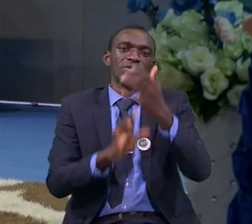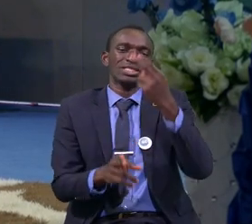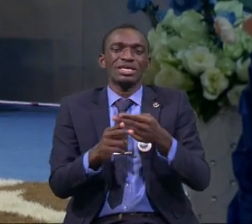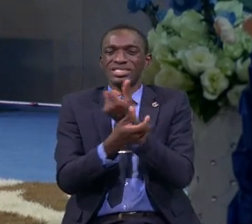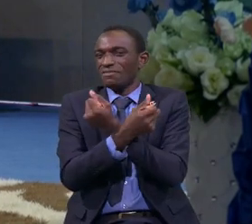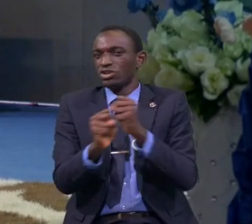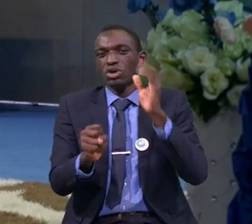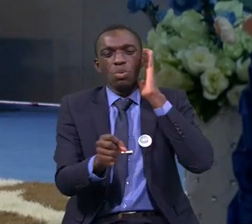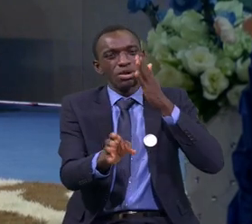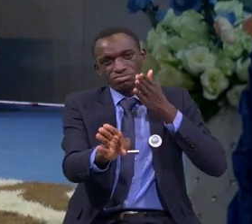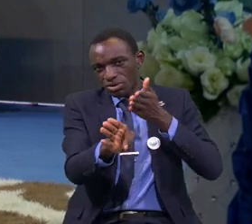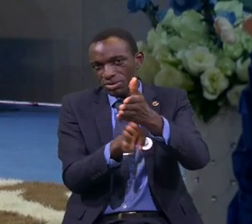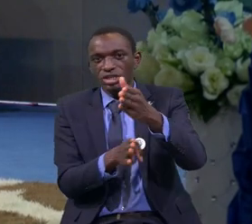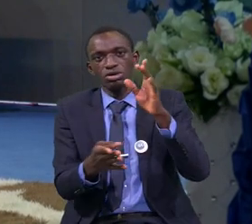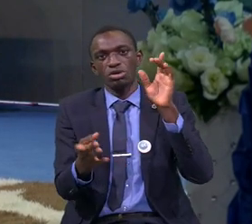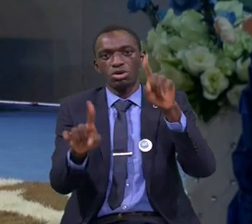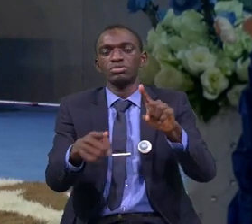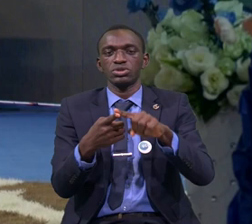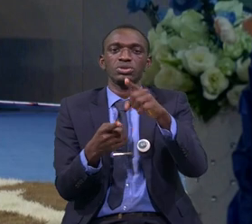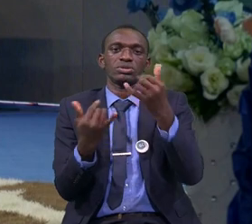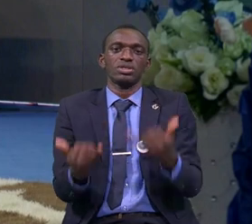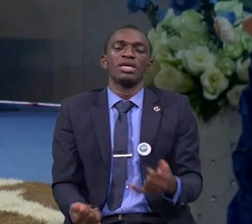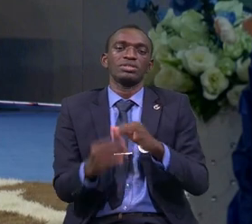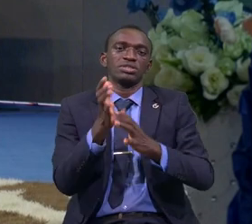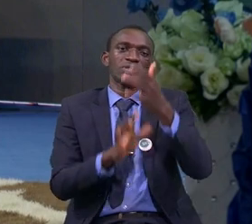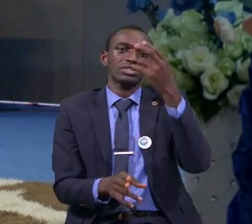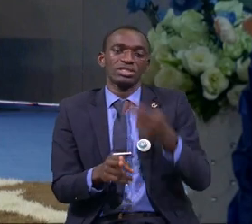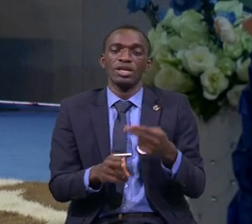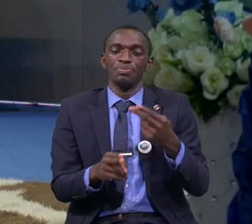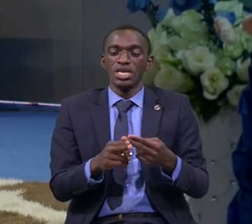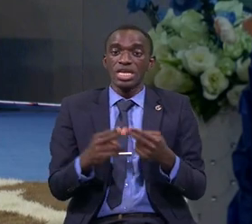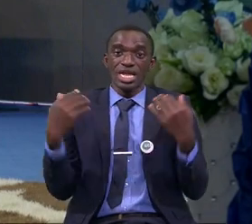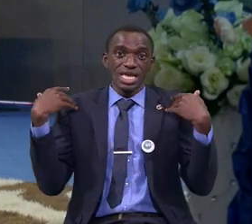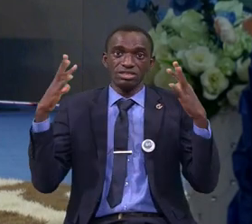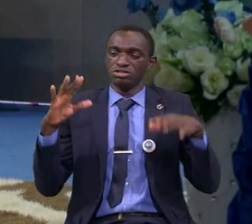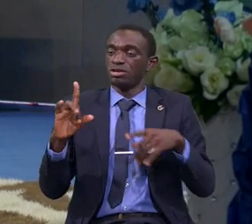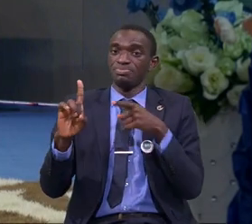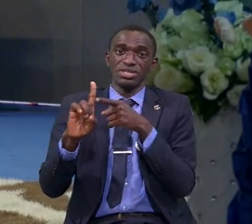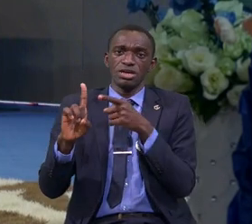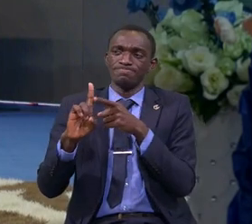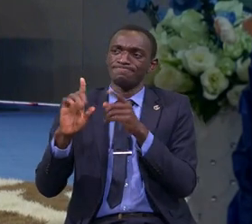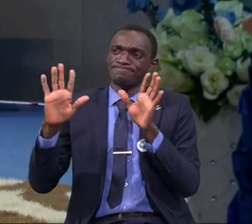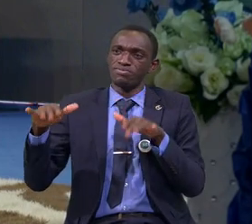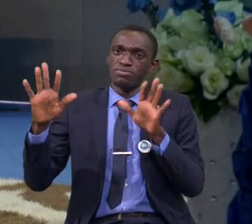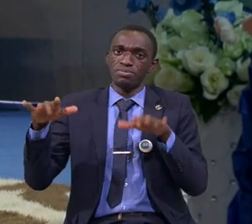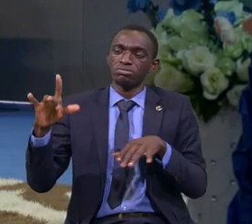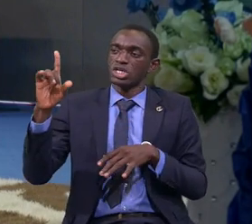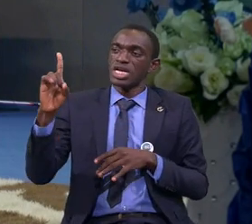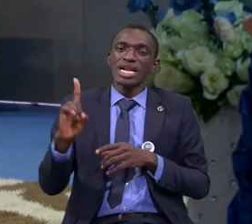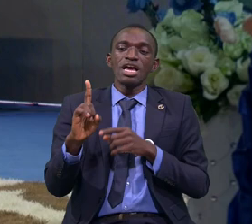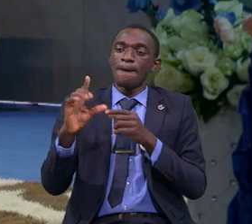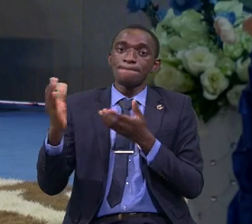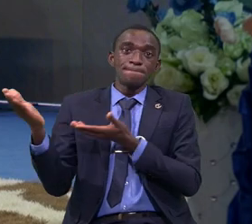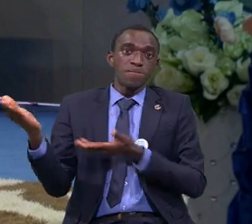tonight. Having a live coal in his hand, which he